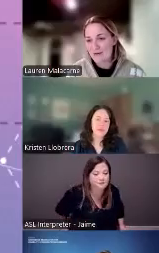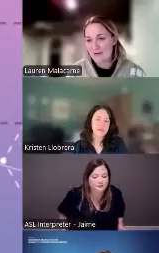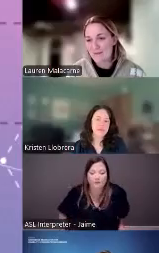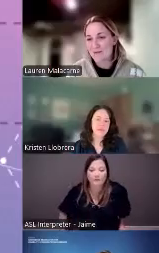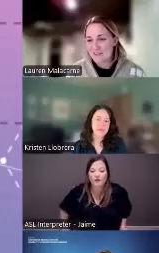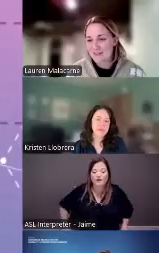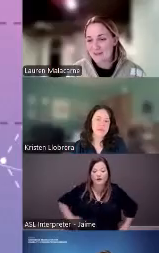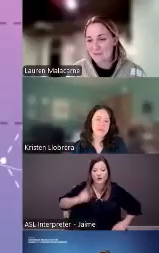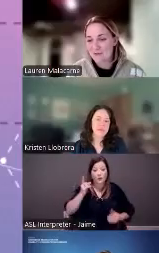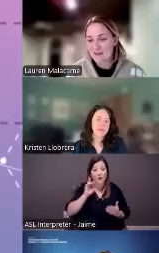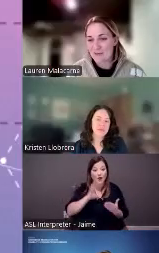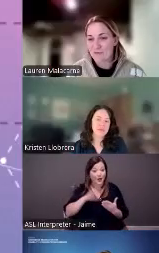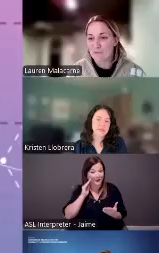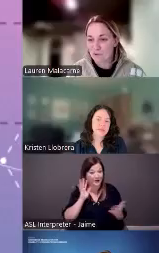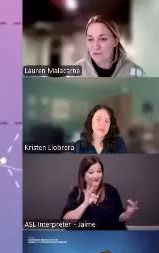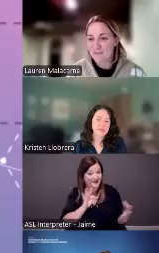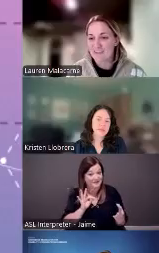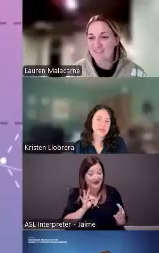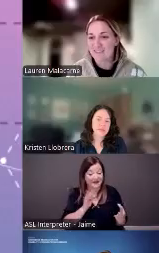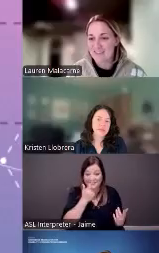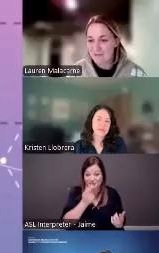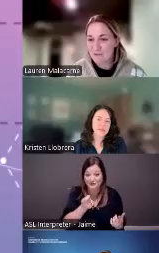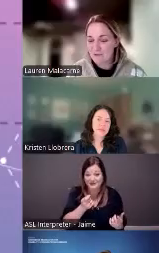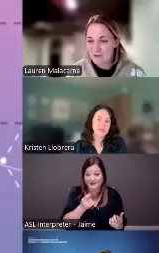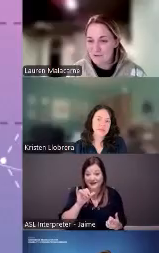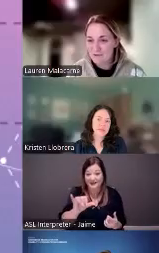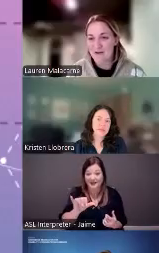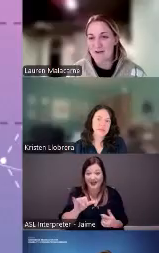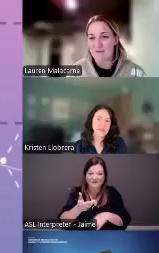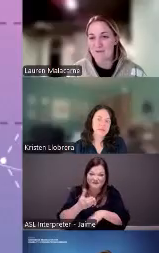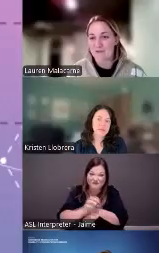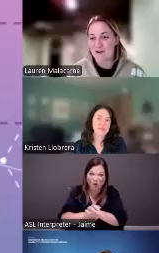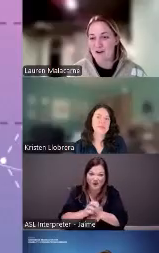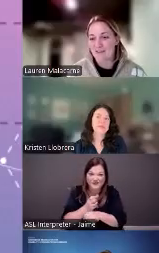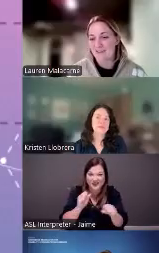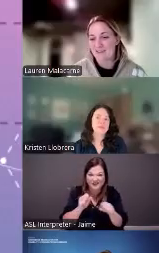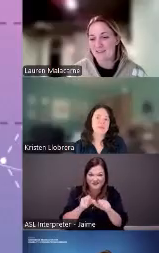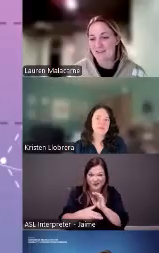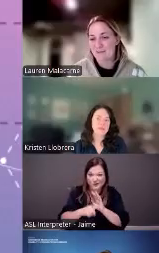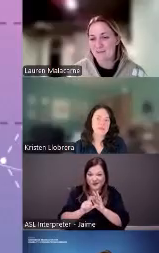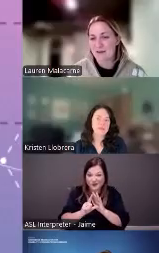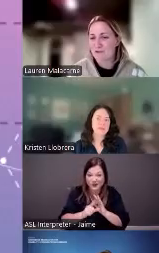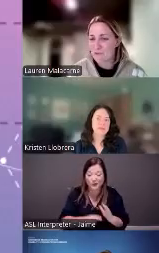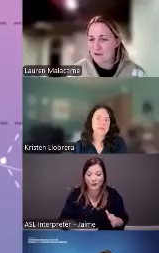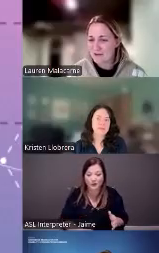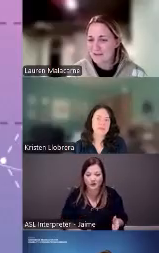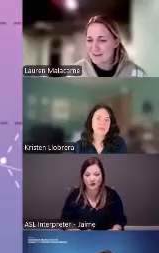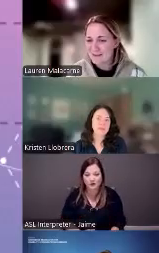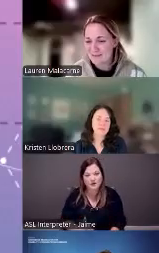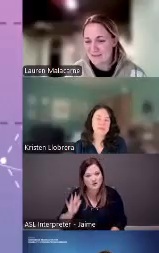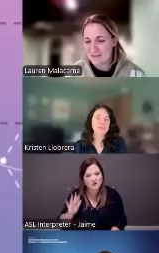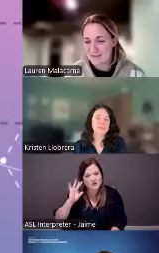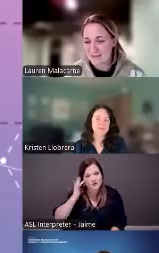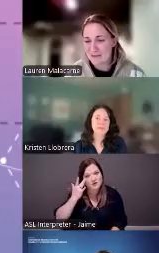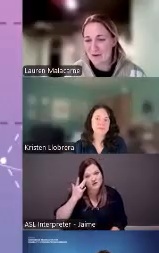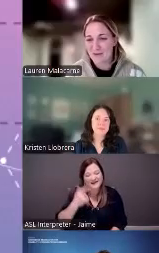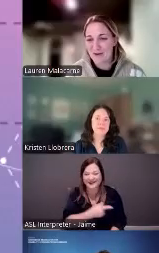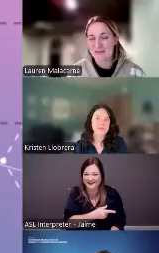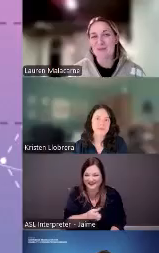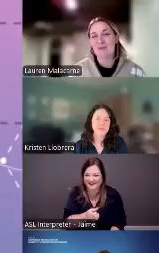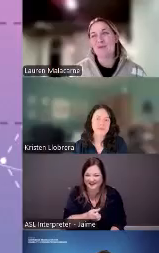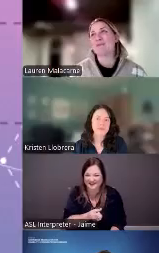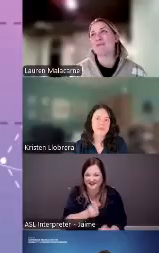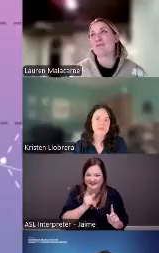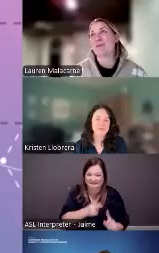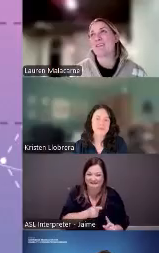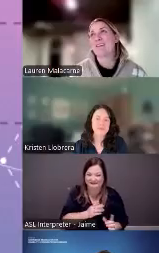feedback, interestingly, was that the forced safety review was kind of annoying, I guess, was the bottom line